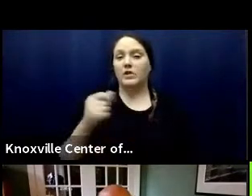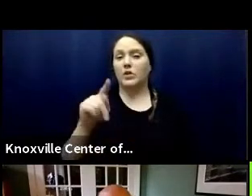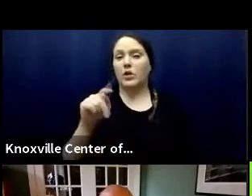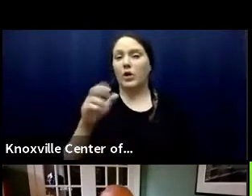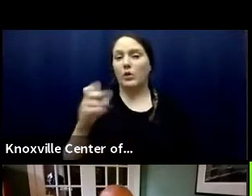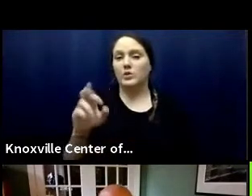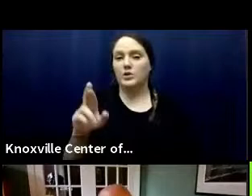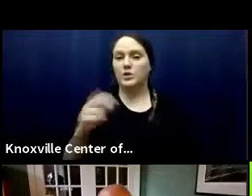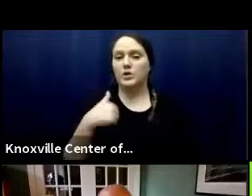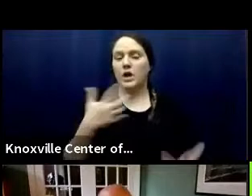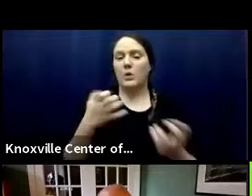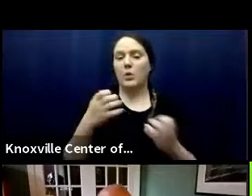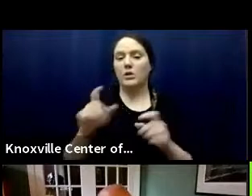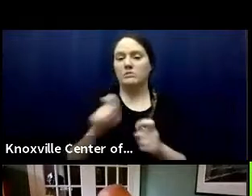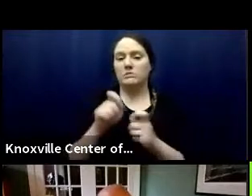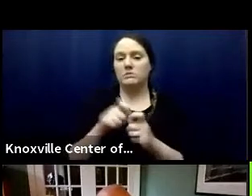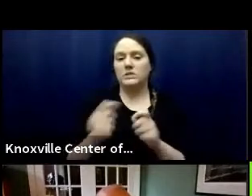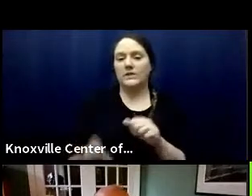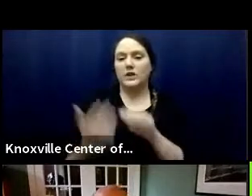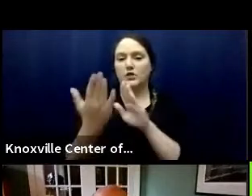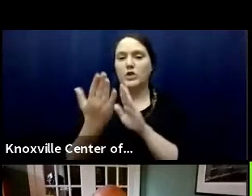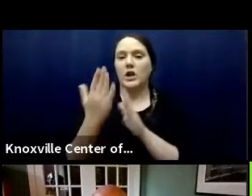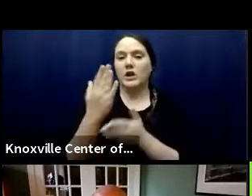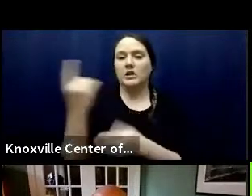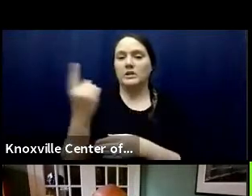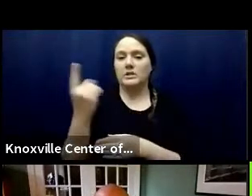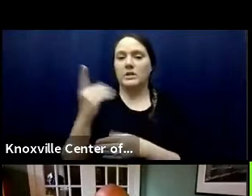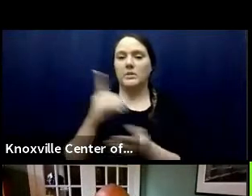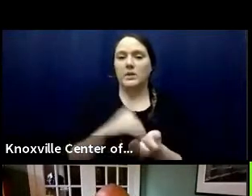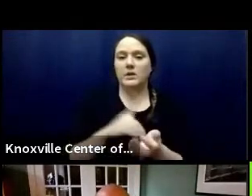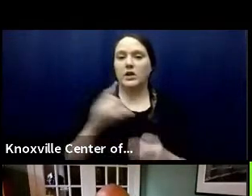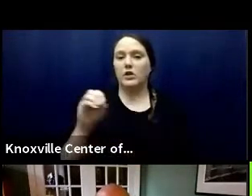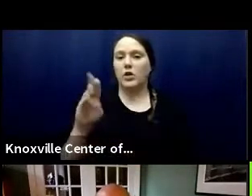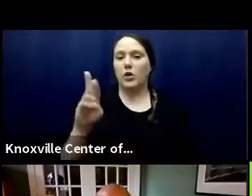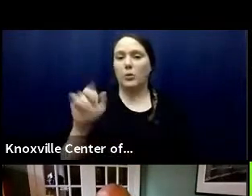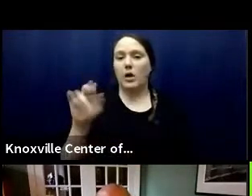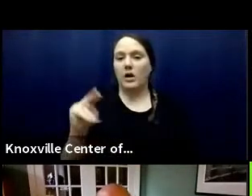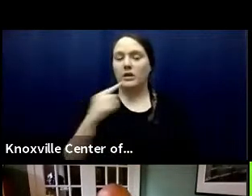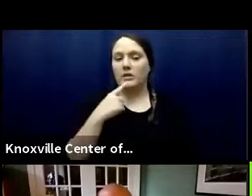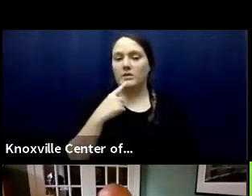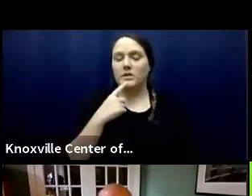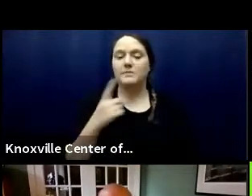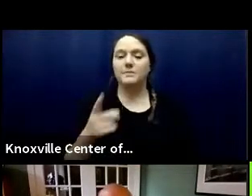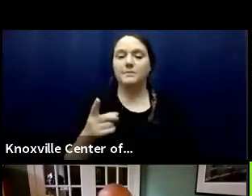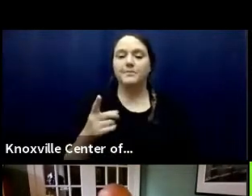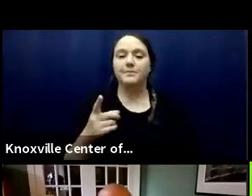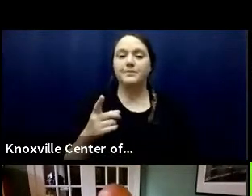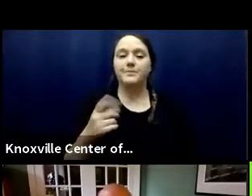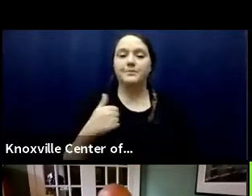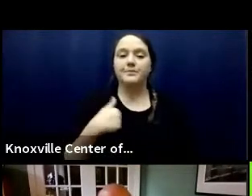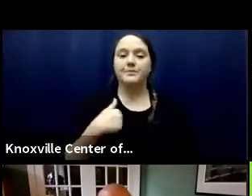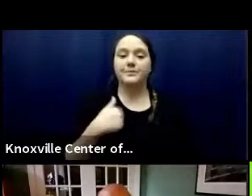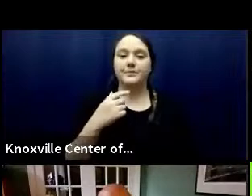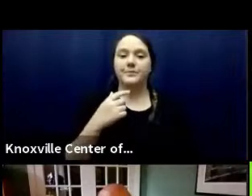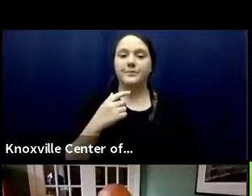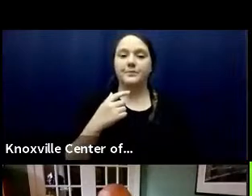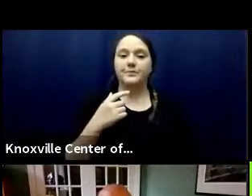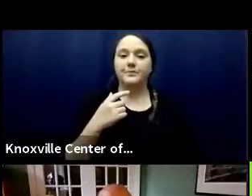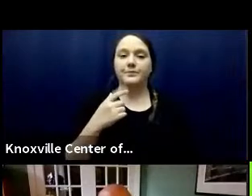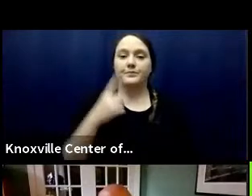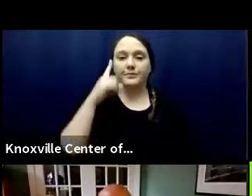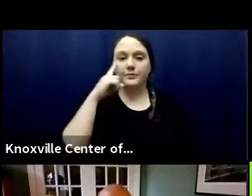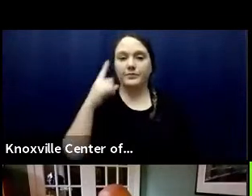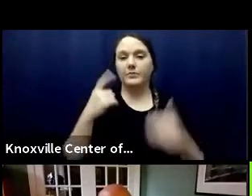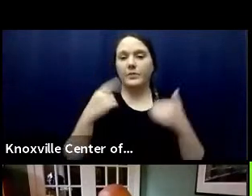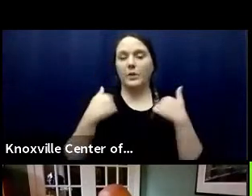to specifically address some of what Dr. O'Brien said. And what I'm going to do is I think we have a